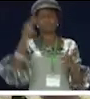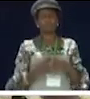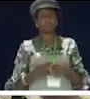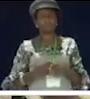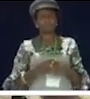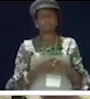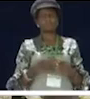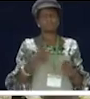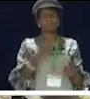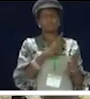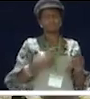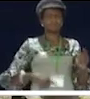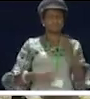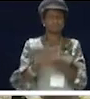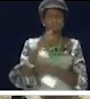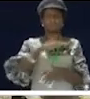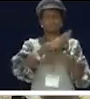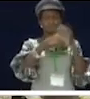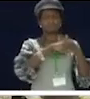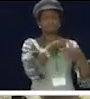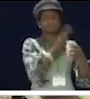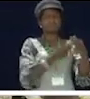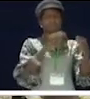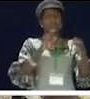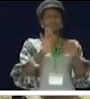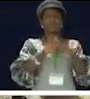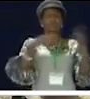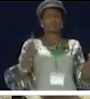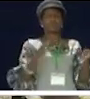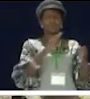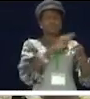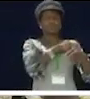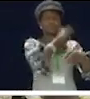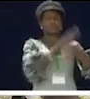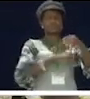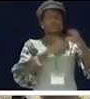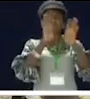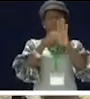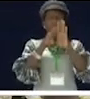And Lord God Almighty, open mighty doors unto them.